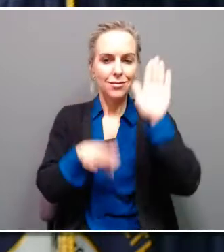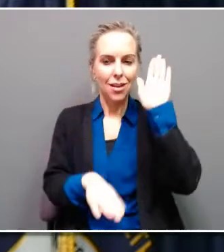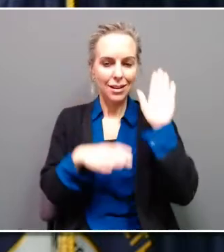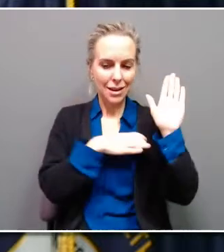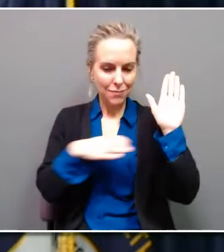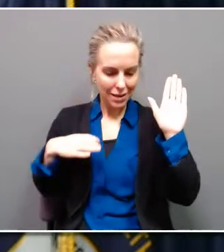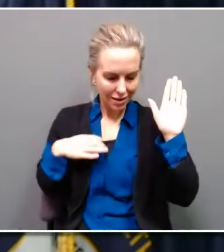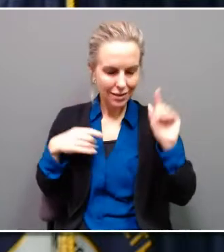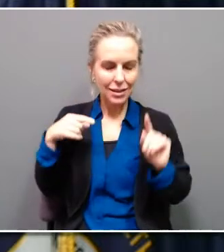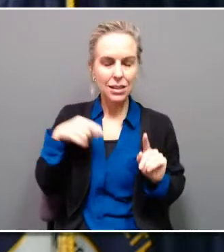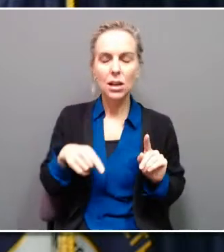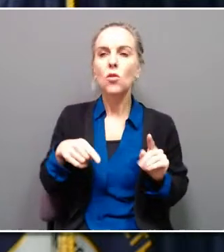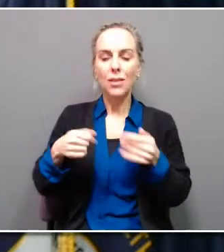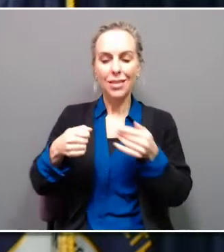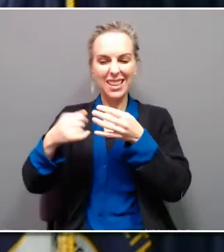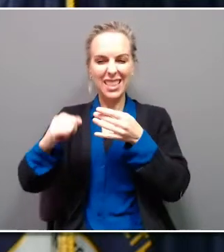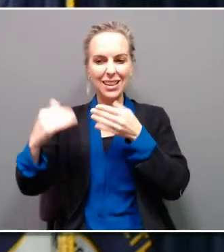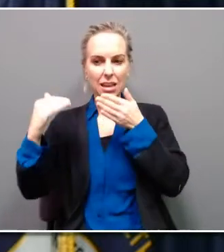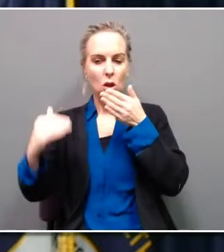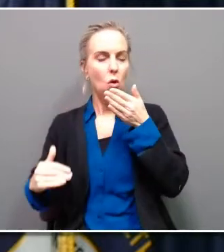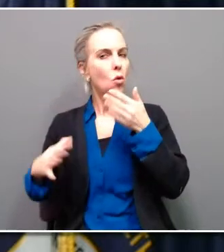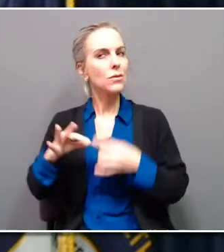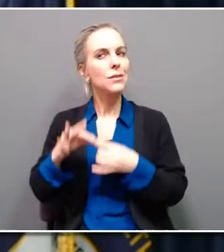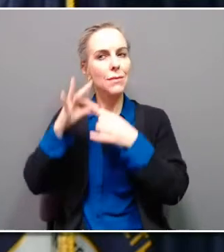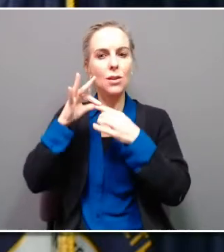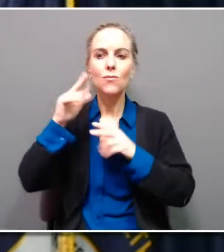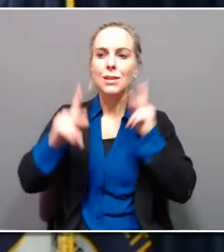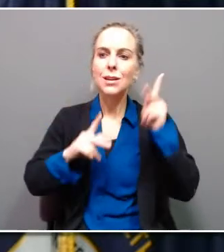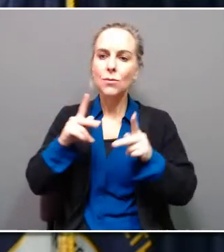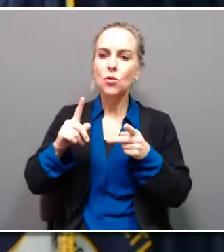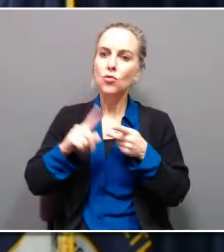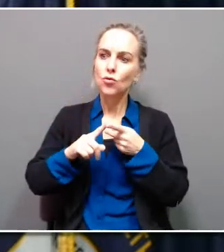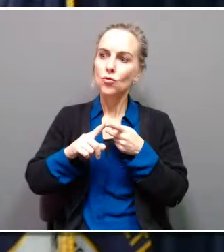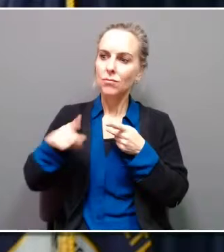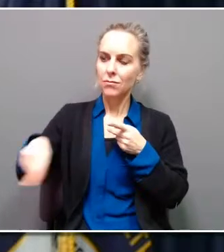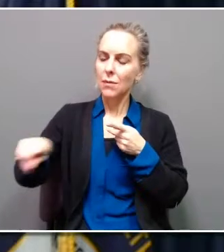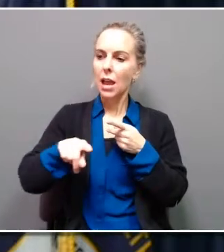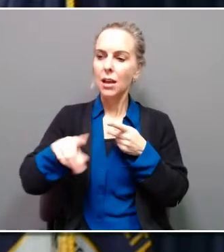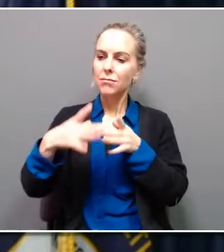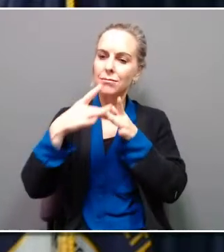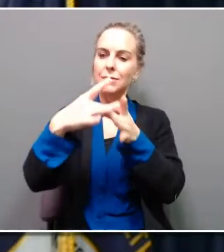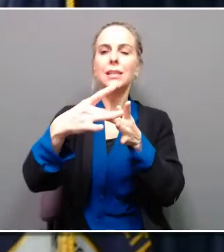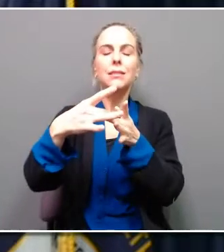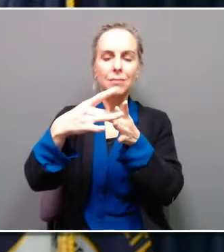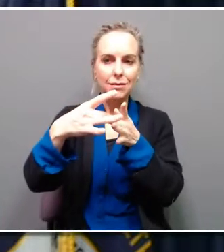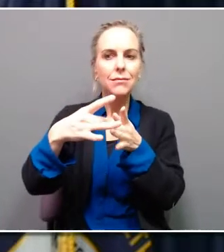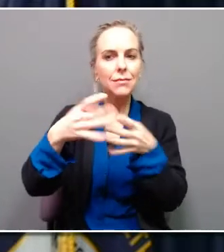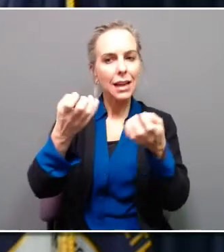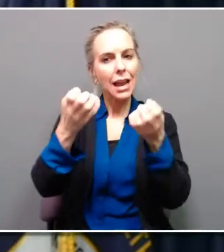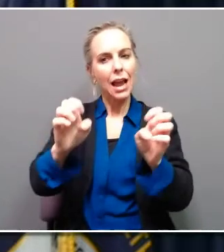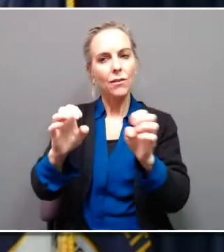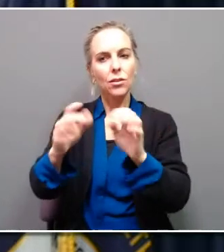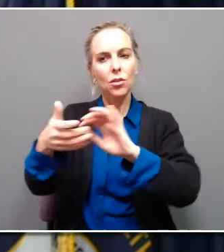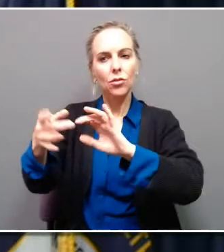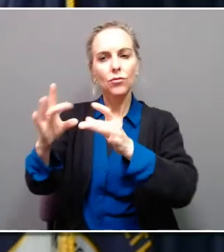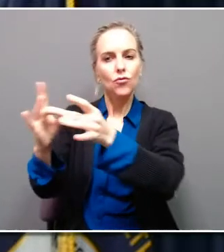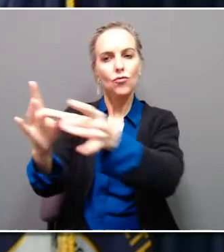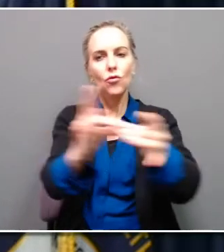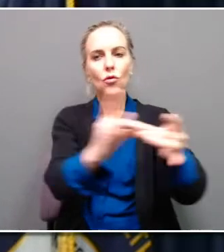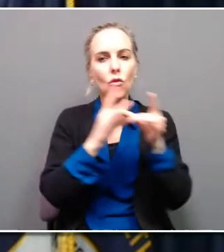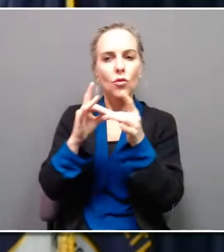some really special people who are helping lead the way with efforts to unify Kentuckians from every corner of the